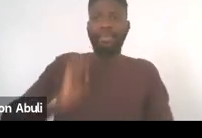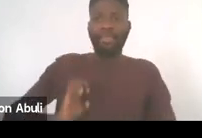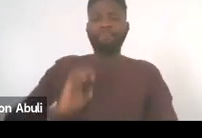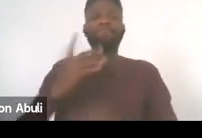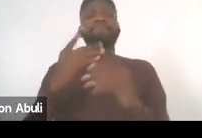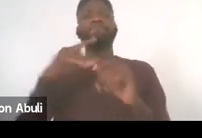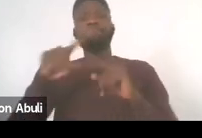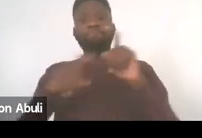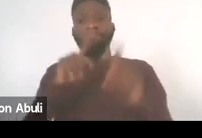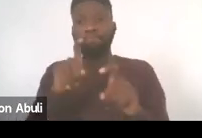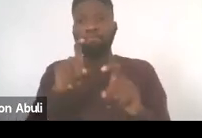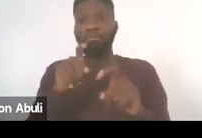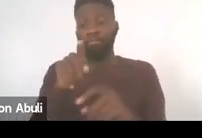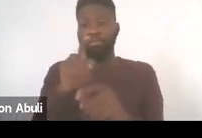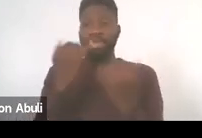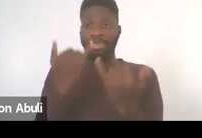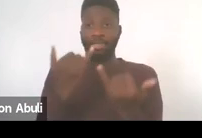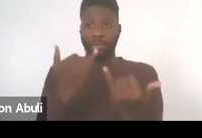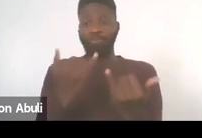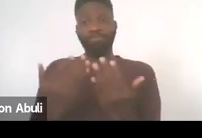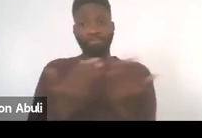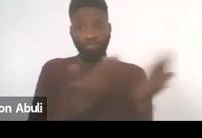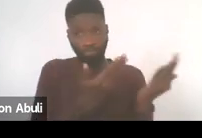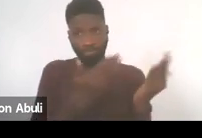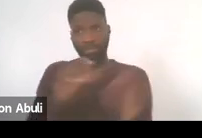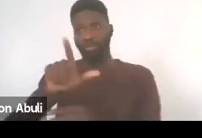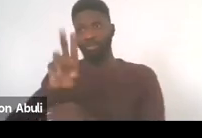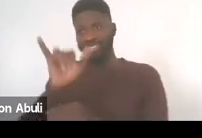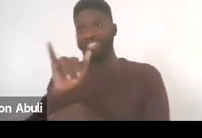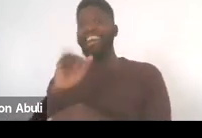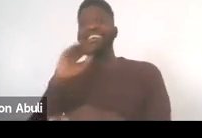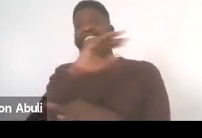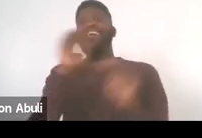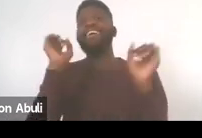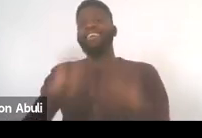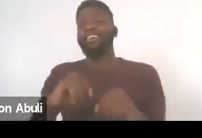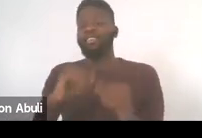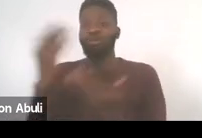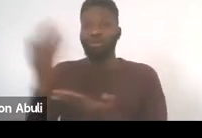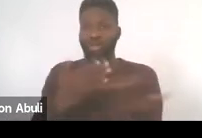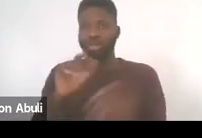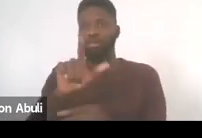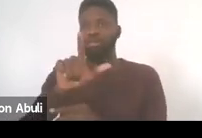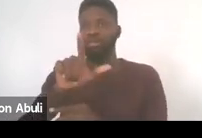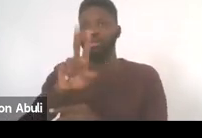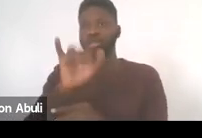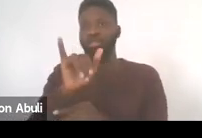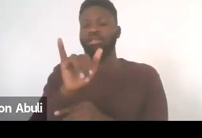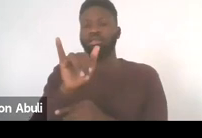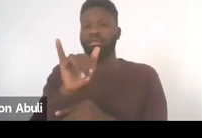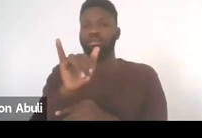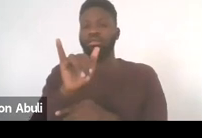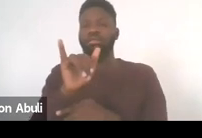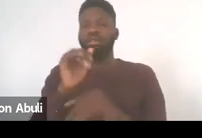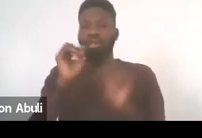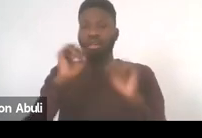that, please, this is the person to nail with the questions. Karibu sana, Lucy, you can take over. We have